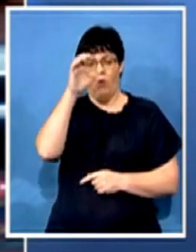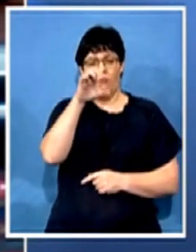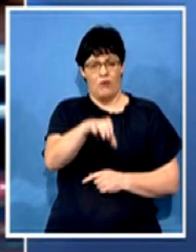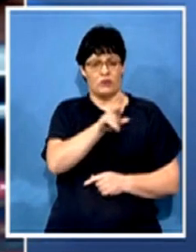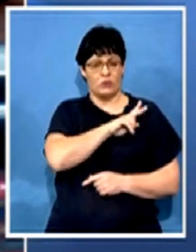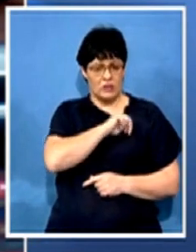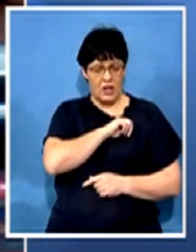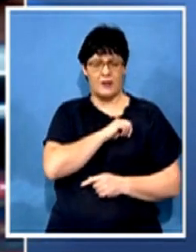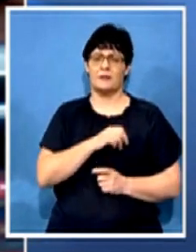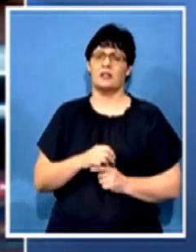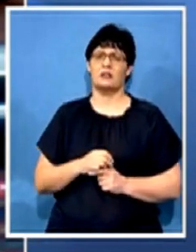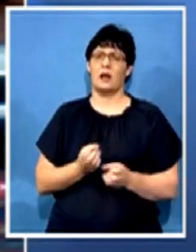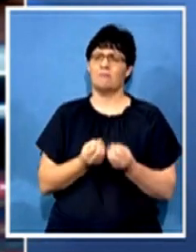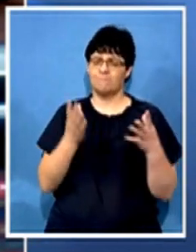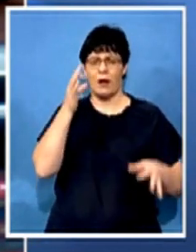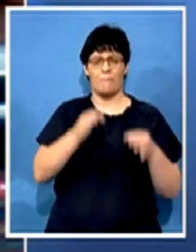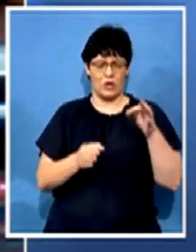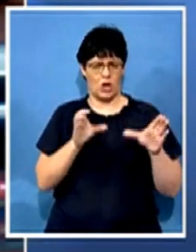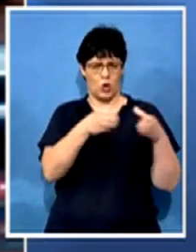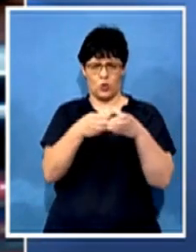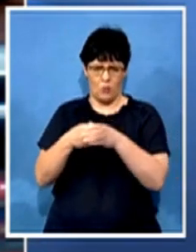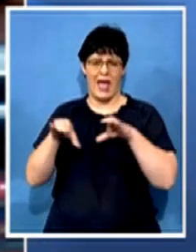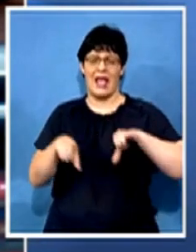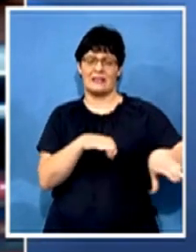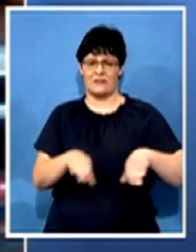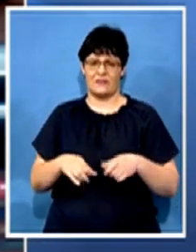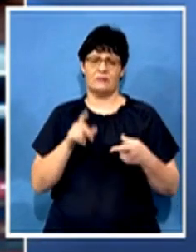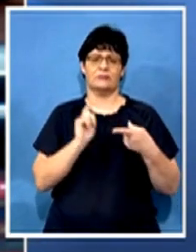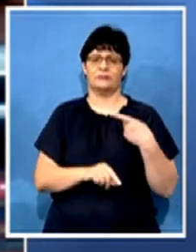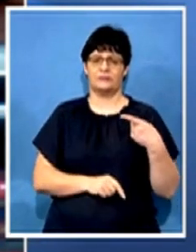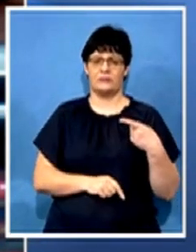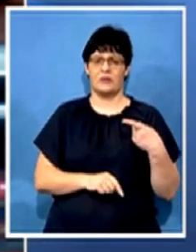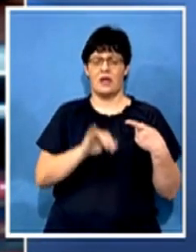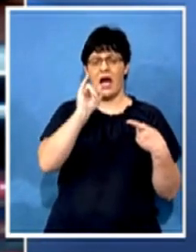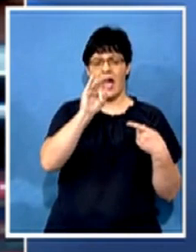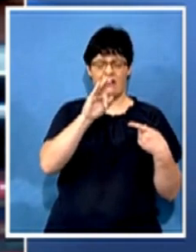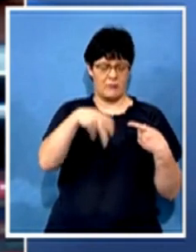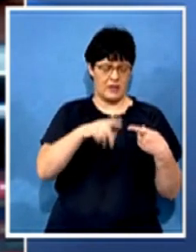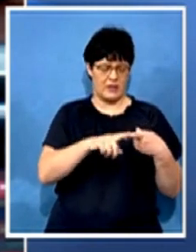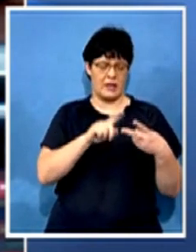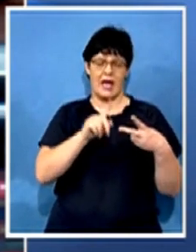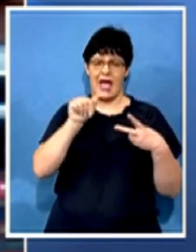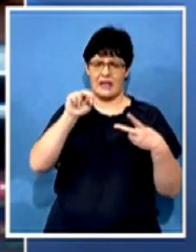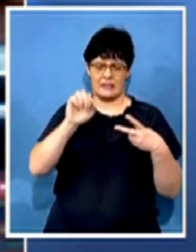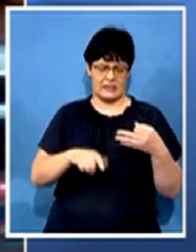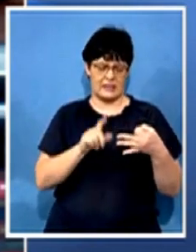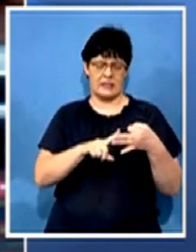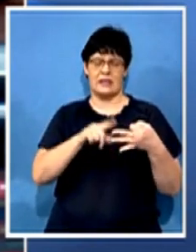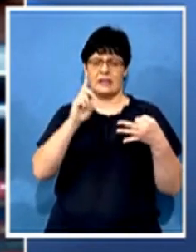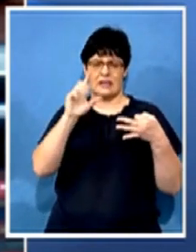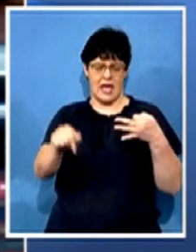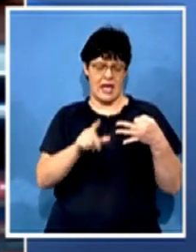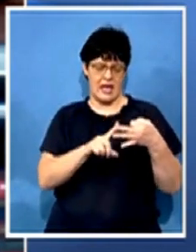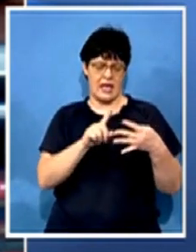parties that are active. We can talk of the IFP, the ANC, the DA, the EFF, and then